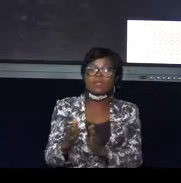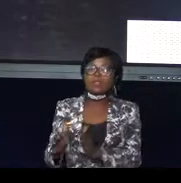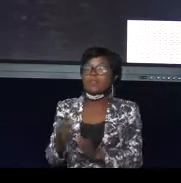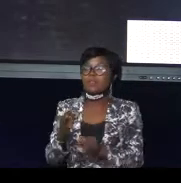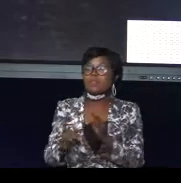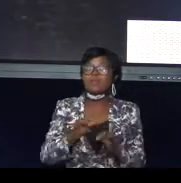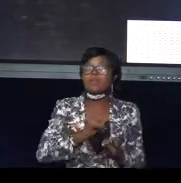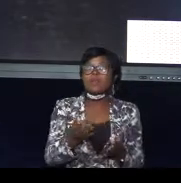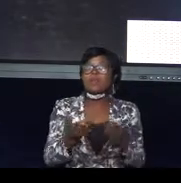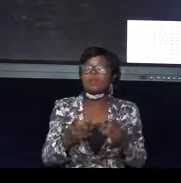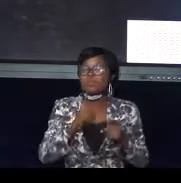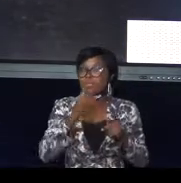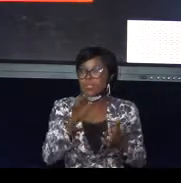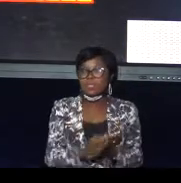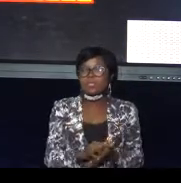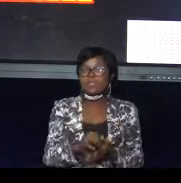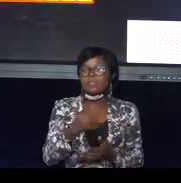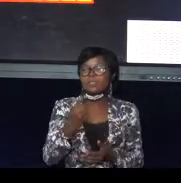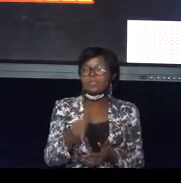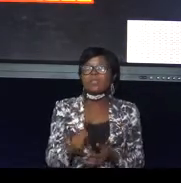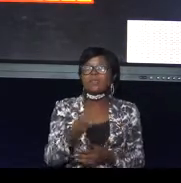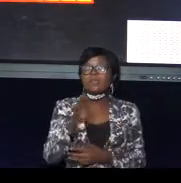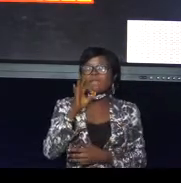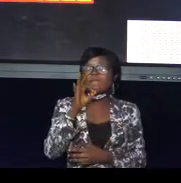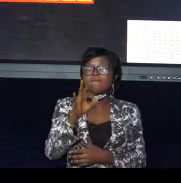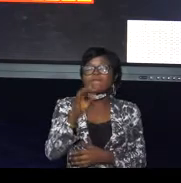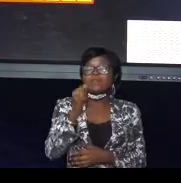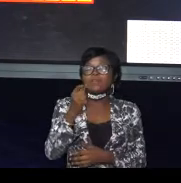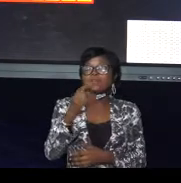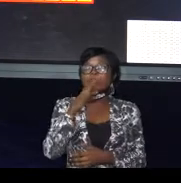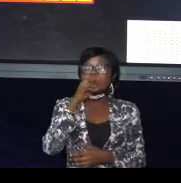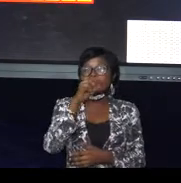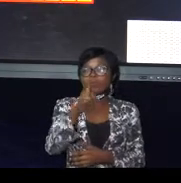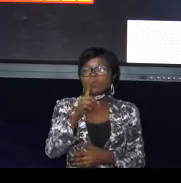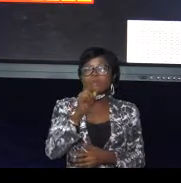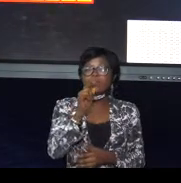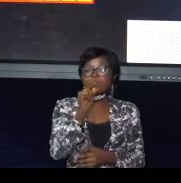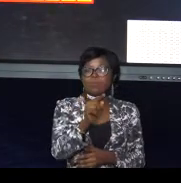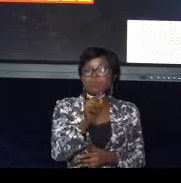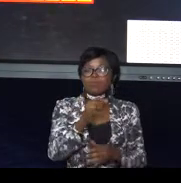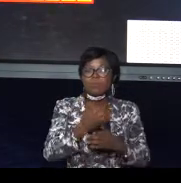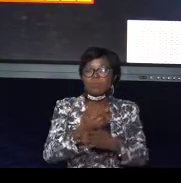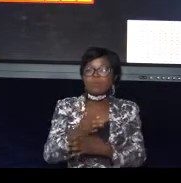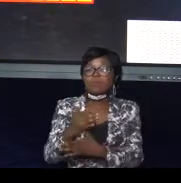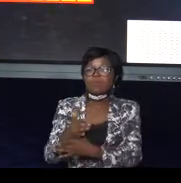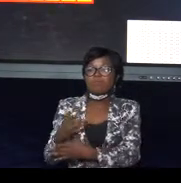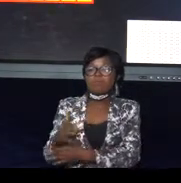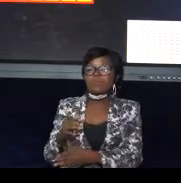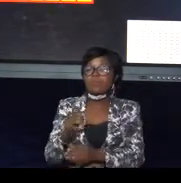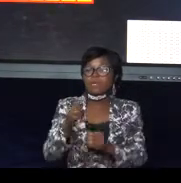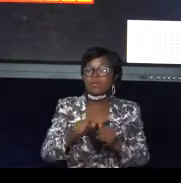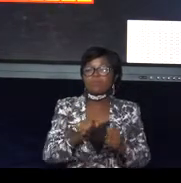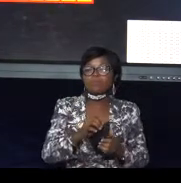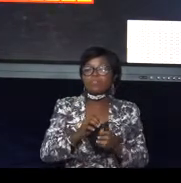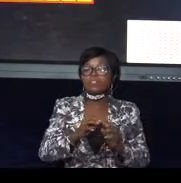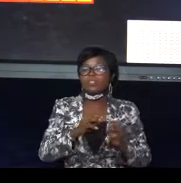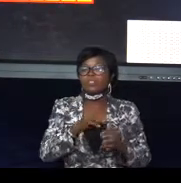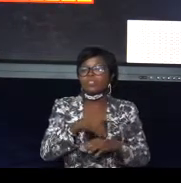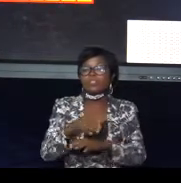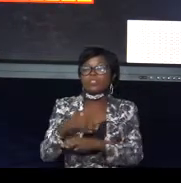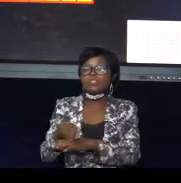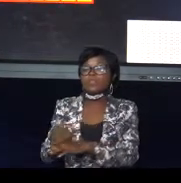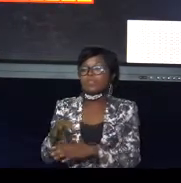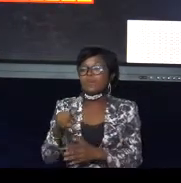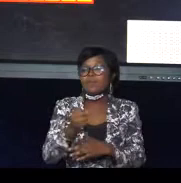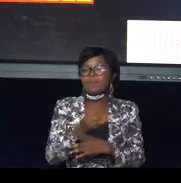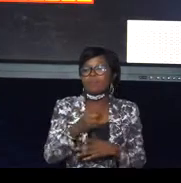But if I want to say the factor is 1, then I can arrange 1 squares. So 1 is a factor of every number. These are some of the things that you're already